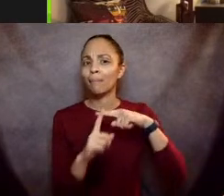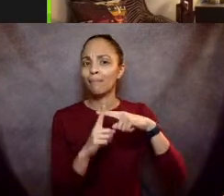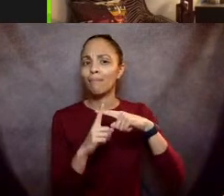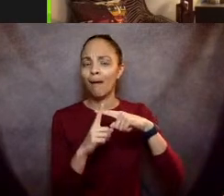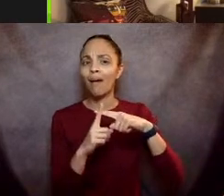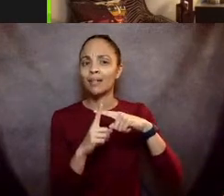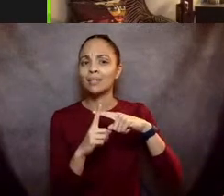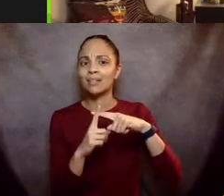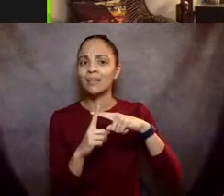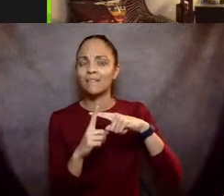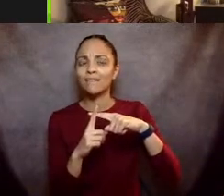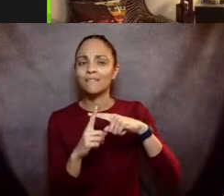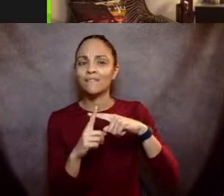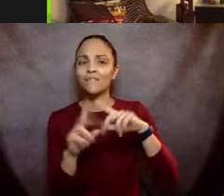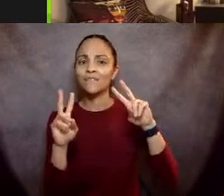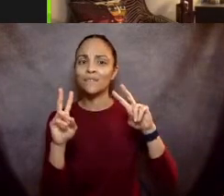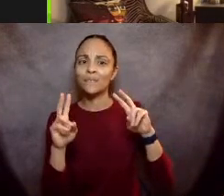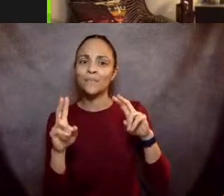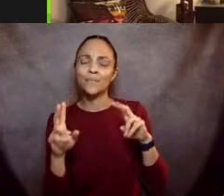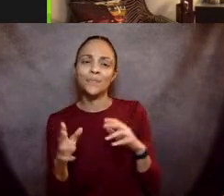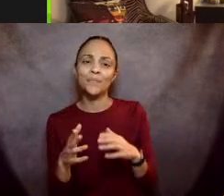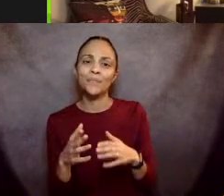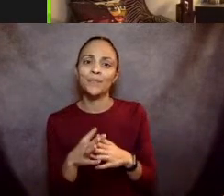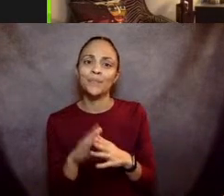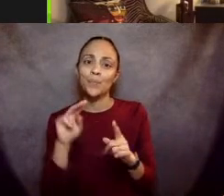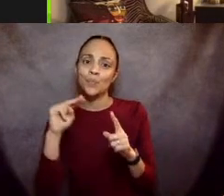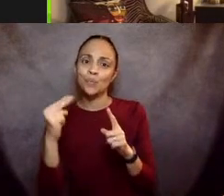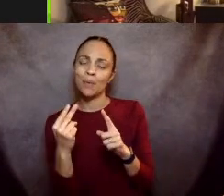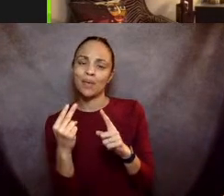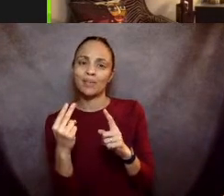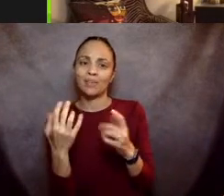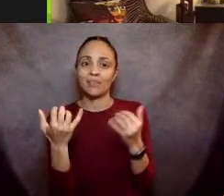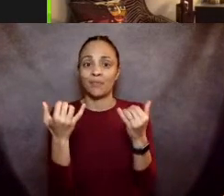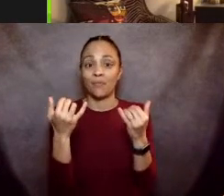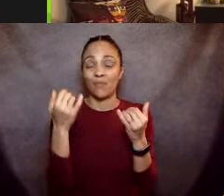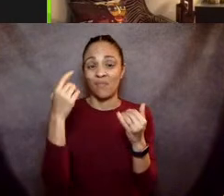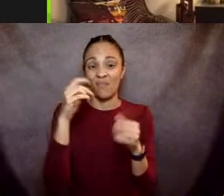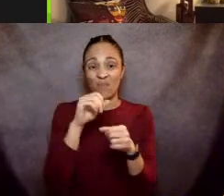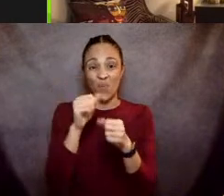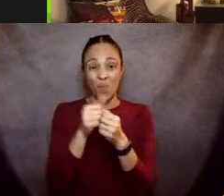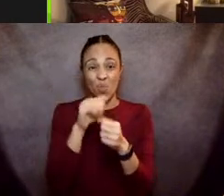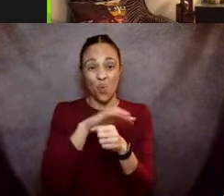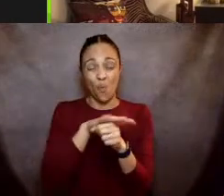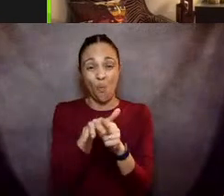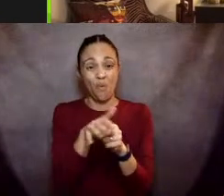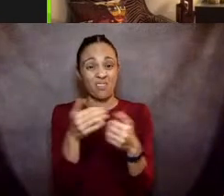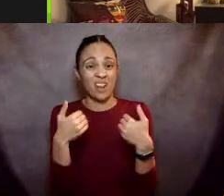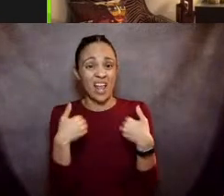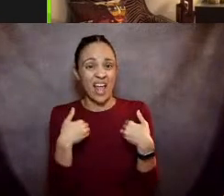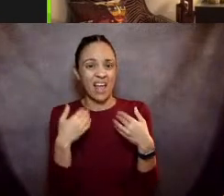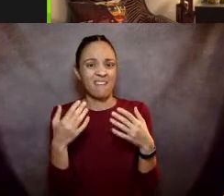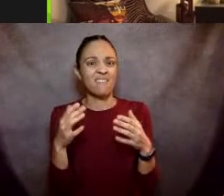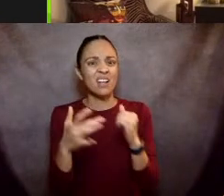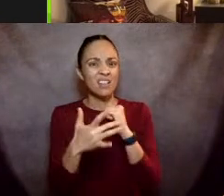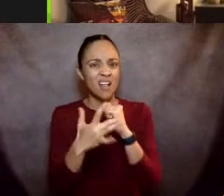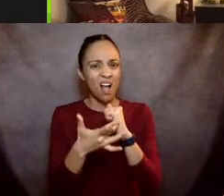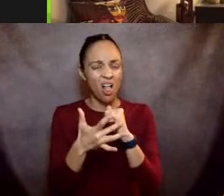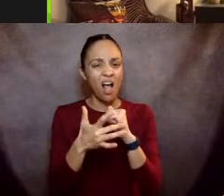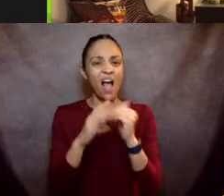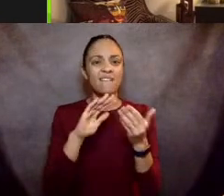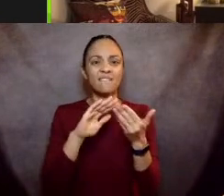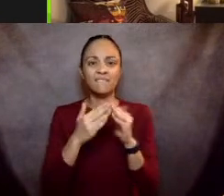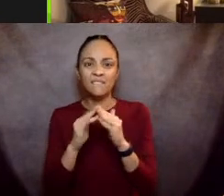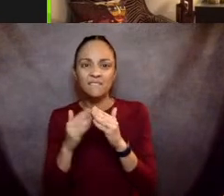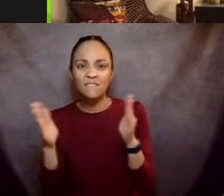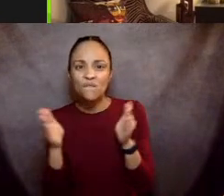or web-based villages where if we weren't able to see each